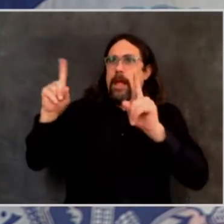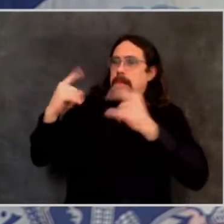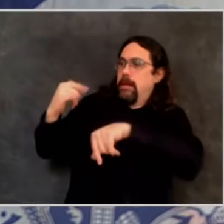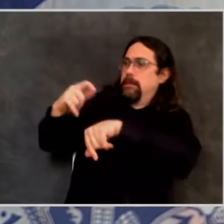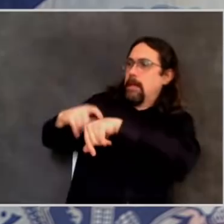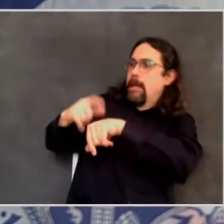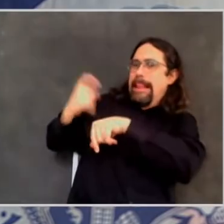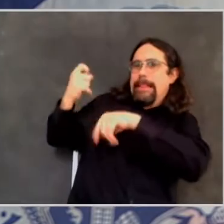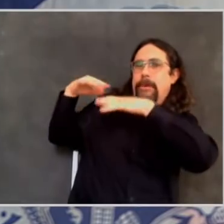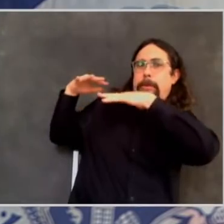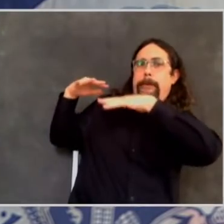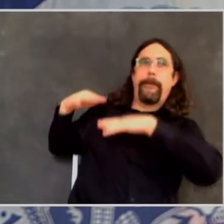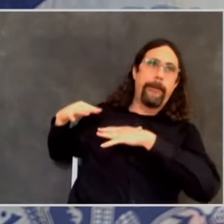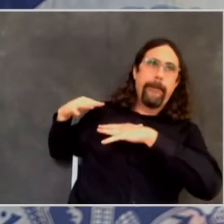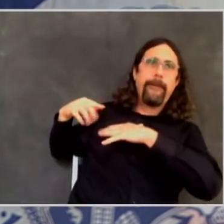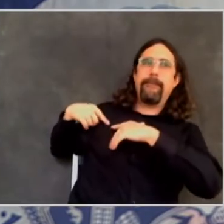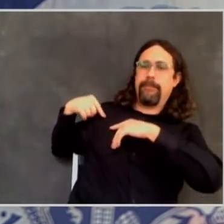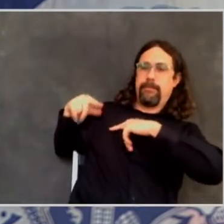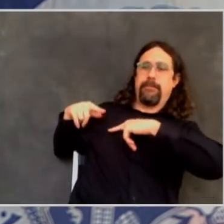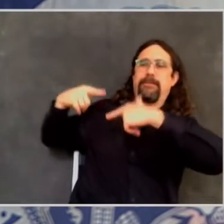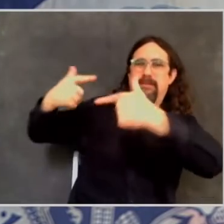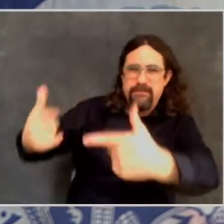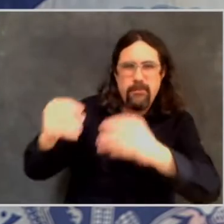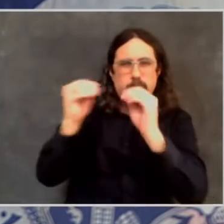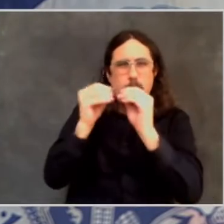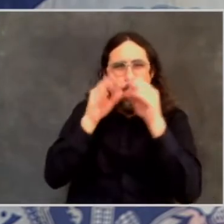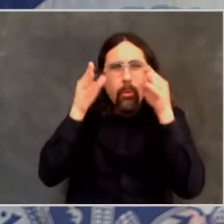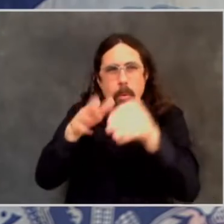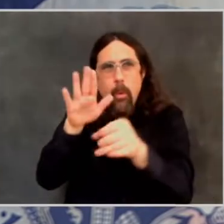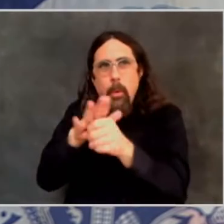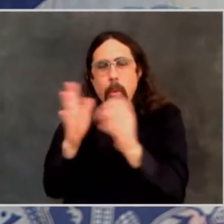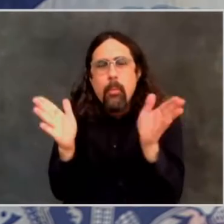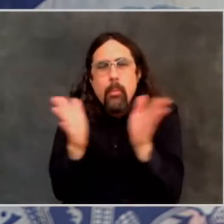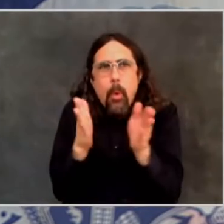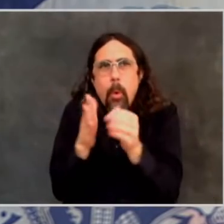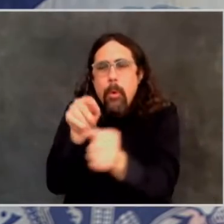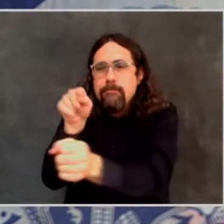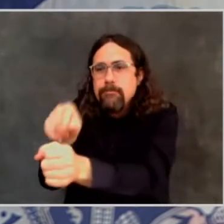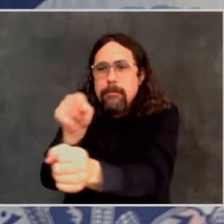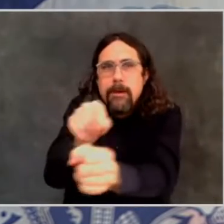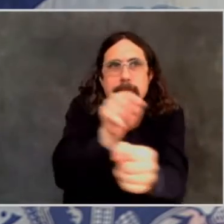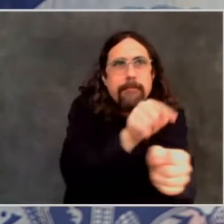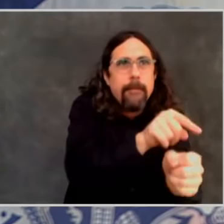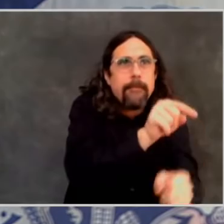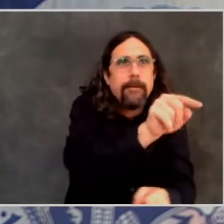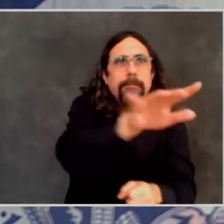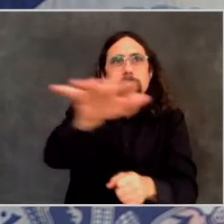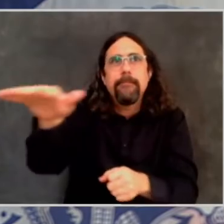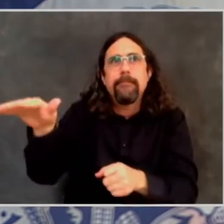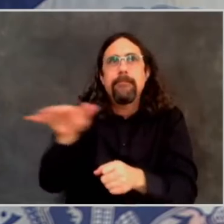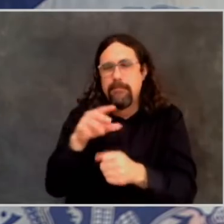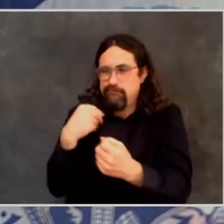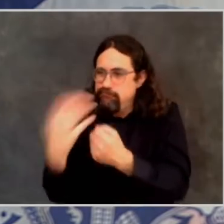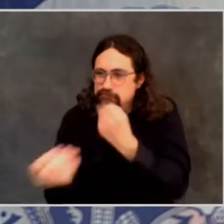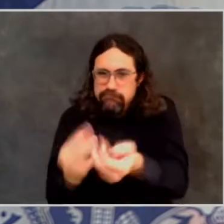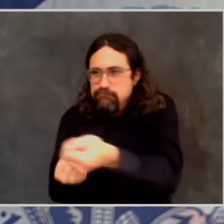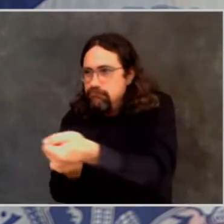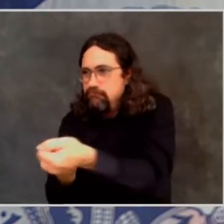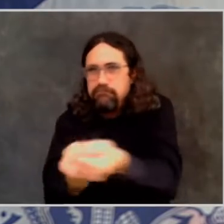more central again. And that's what we would love, to get them in the game and provide them the resources to do that kind of outreach the right way, the safe